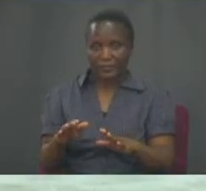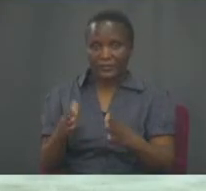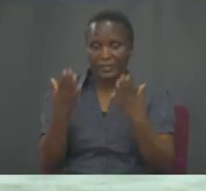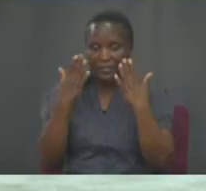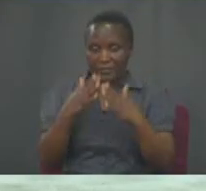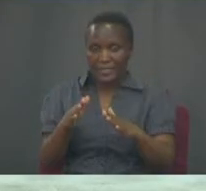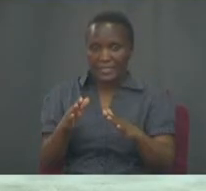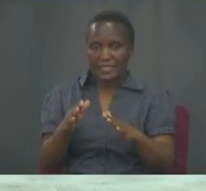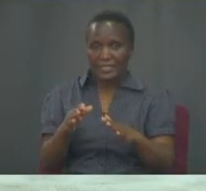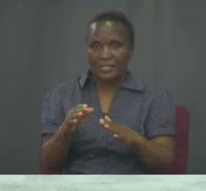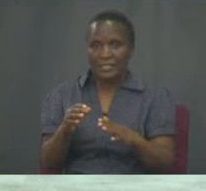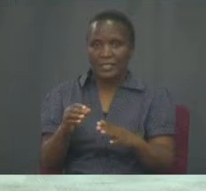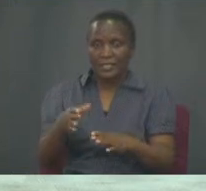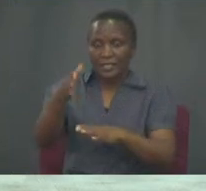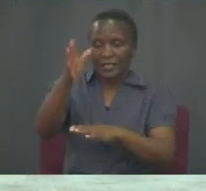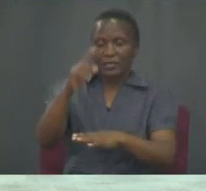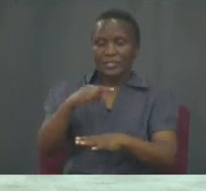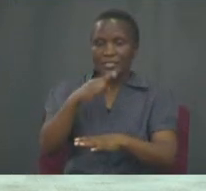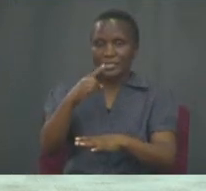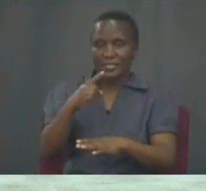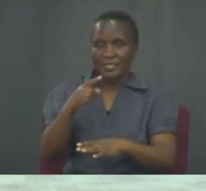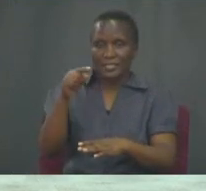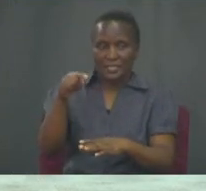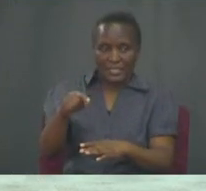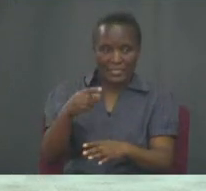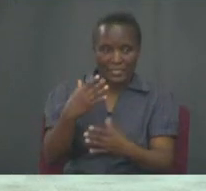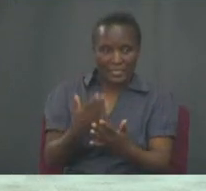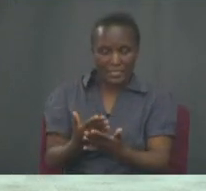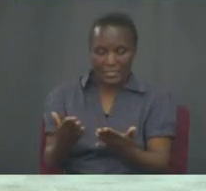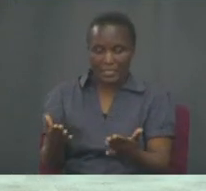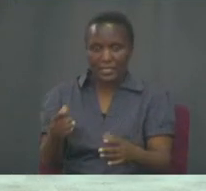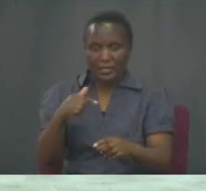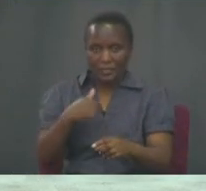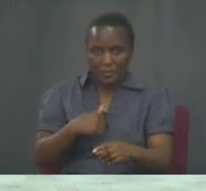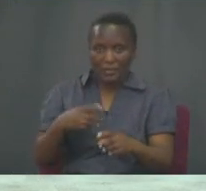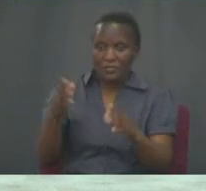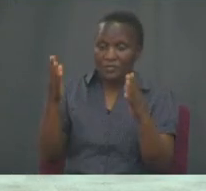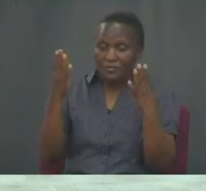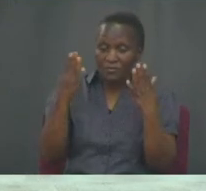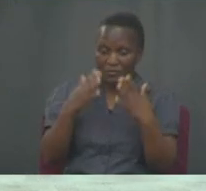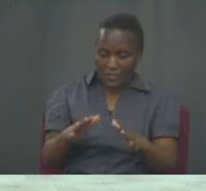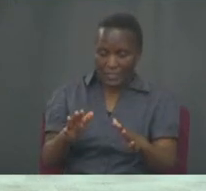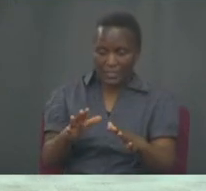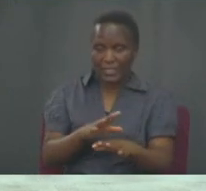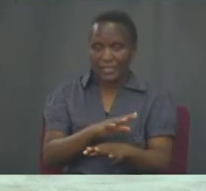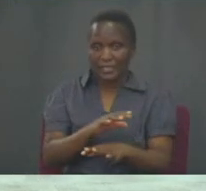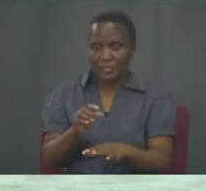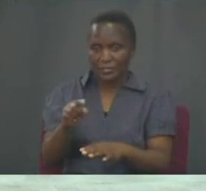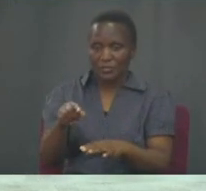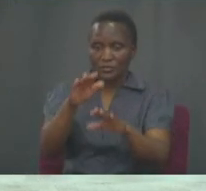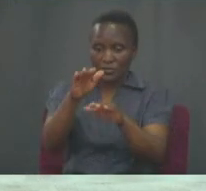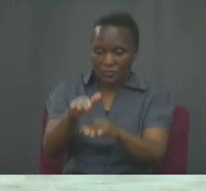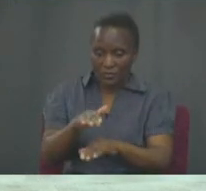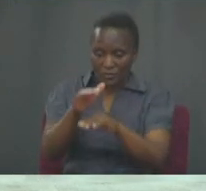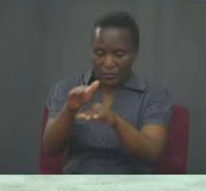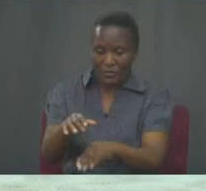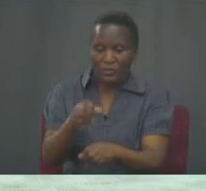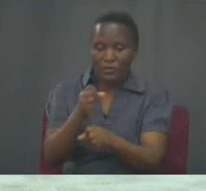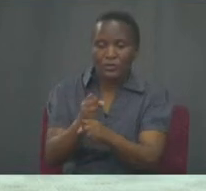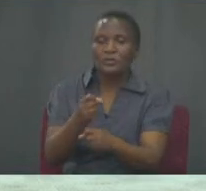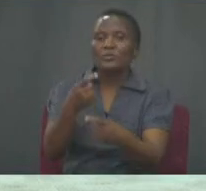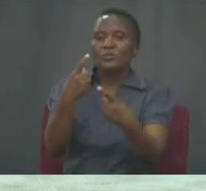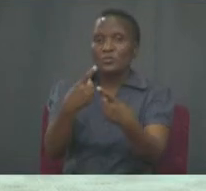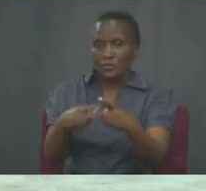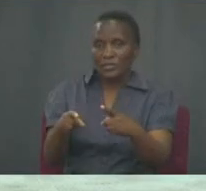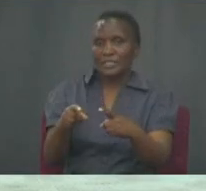I am done dealing with it. I'm actually looking for the next one. You follow up and just do what remains. I'm done. I